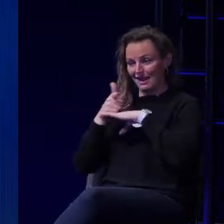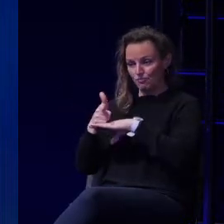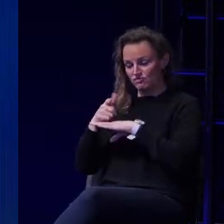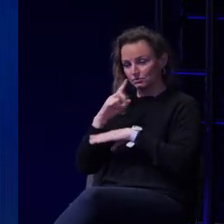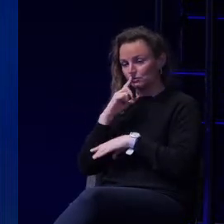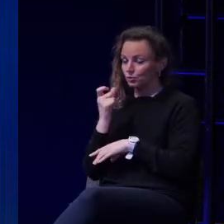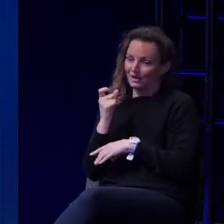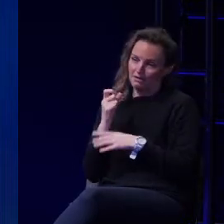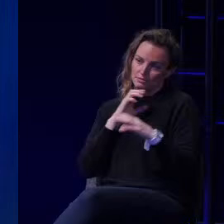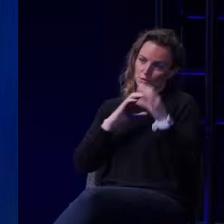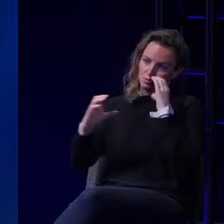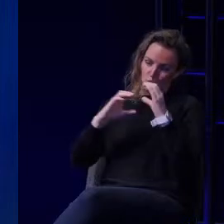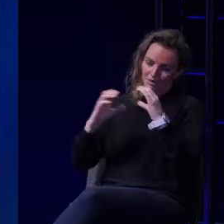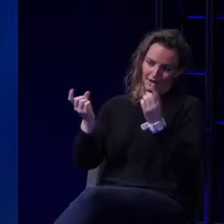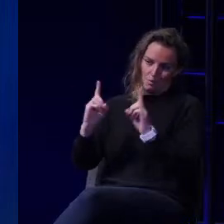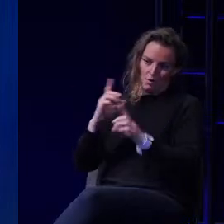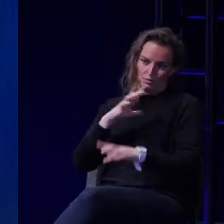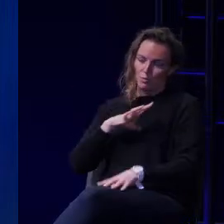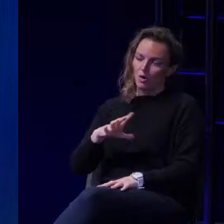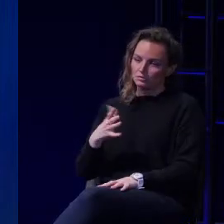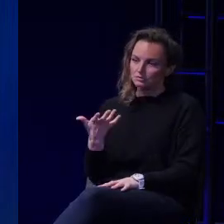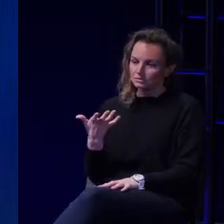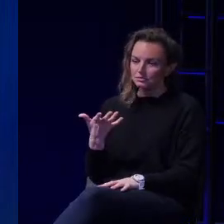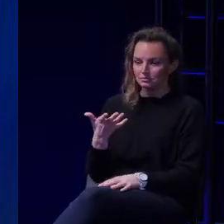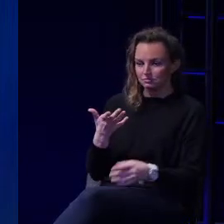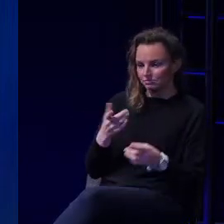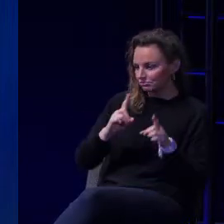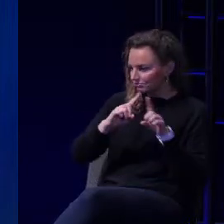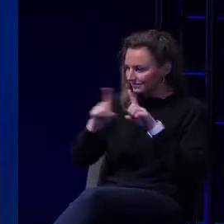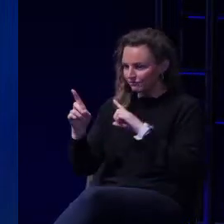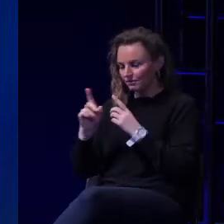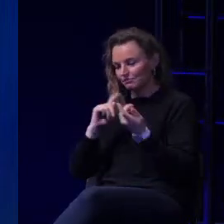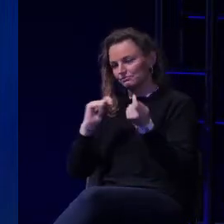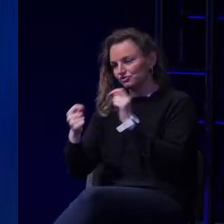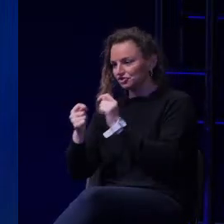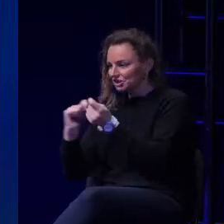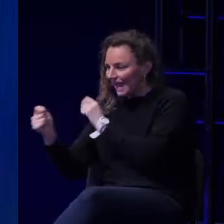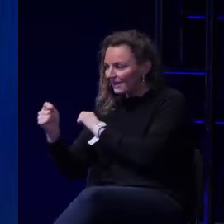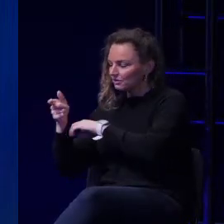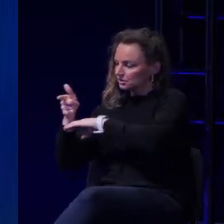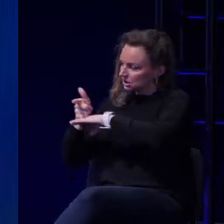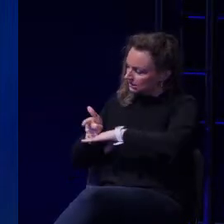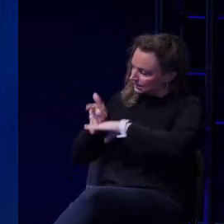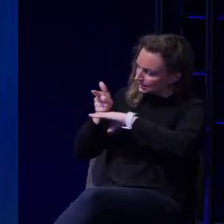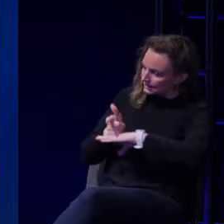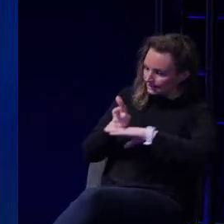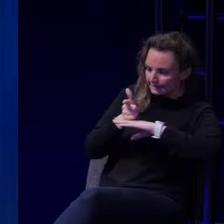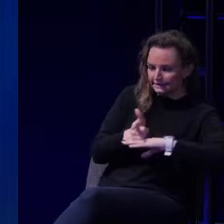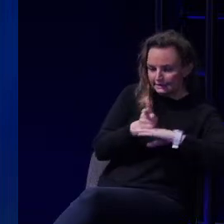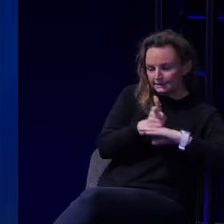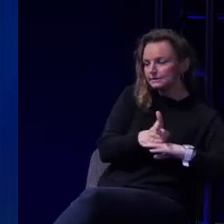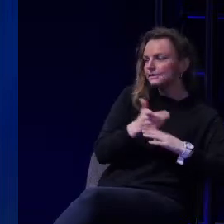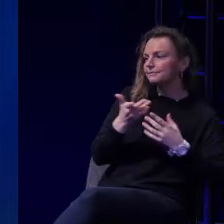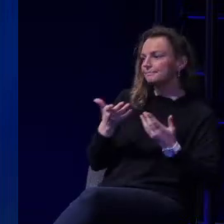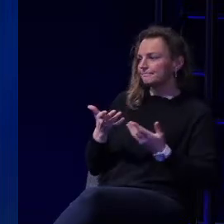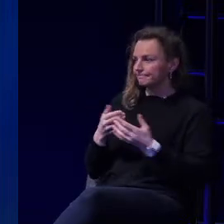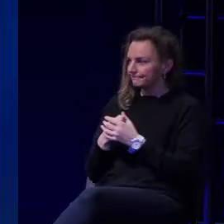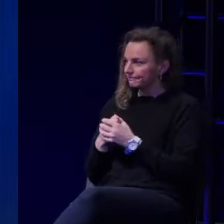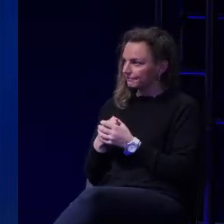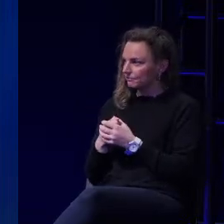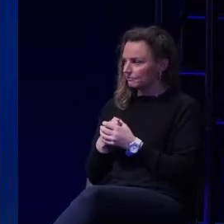know. And even recently, you operators who don't want to use the zoom because they think